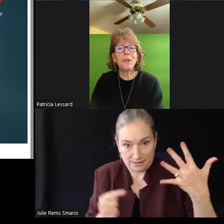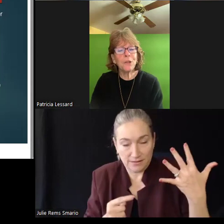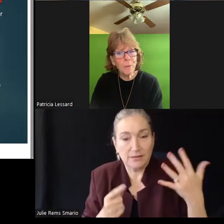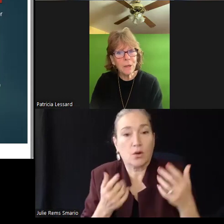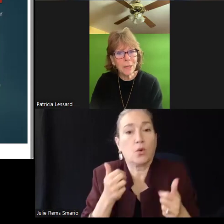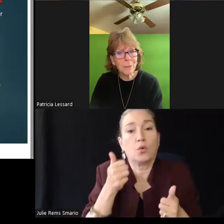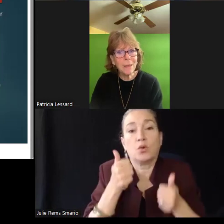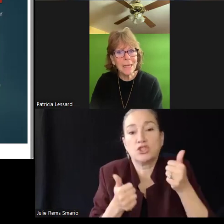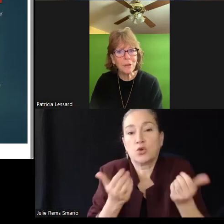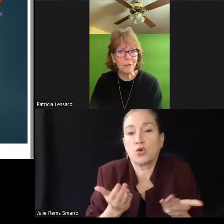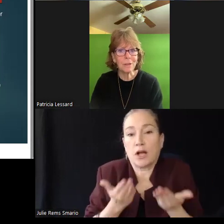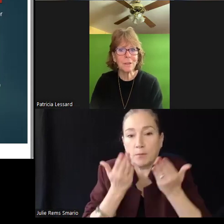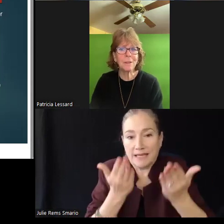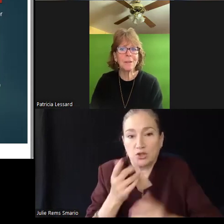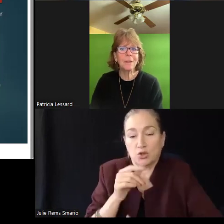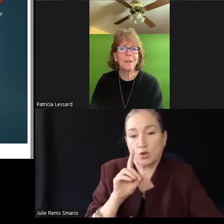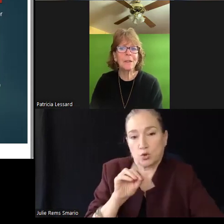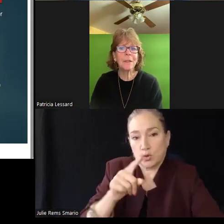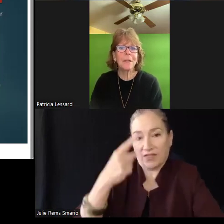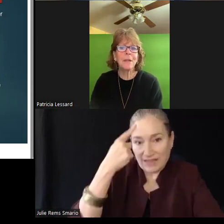Because you've made so many recommendations,